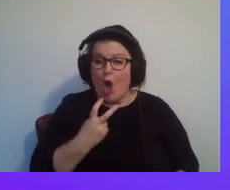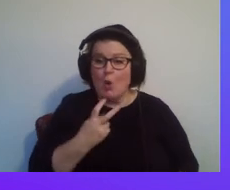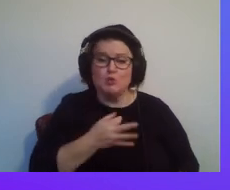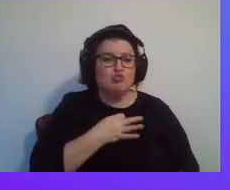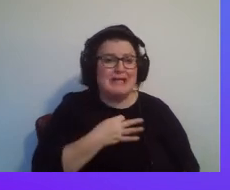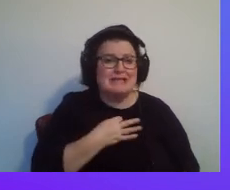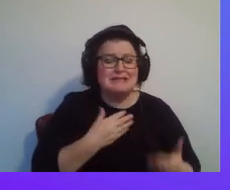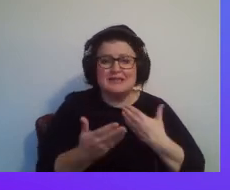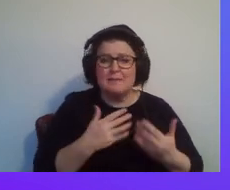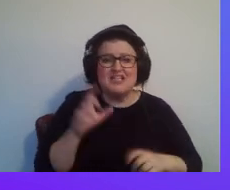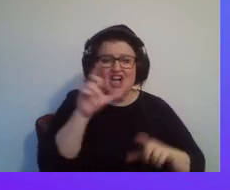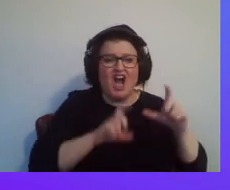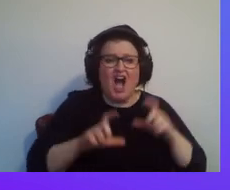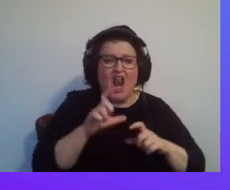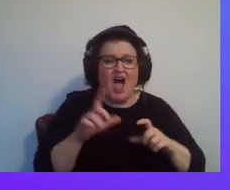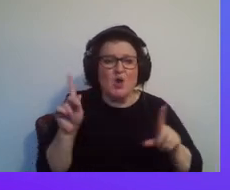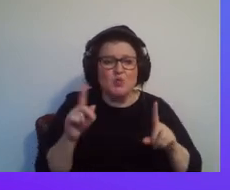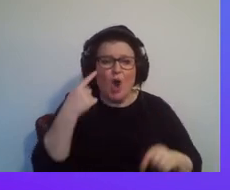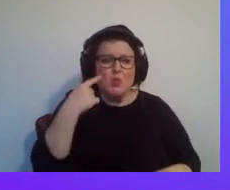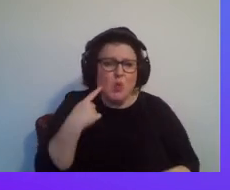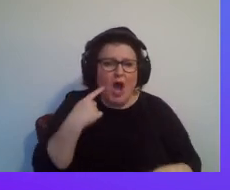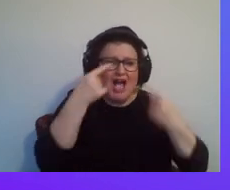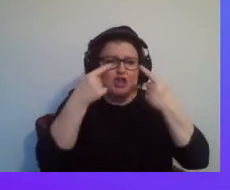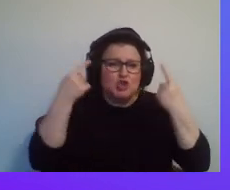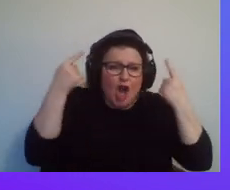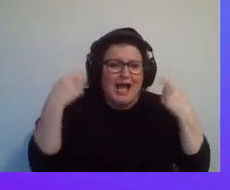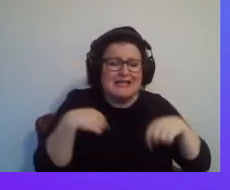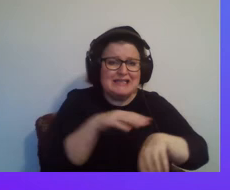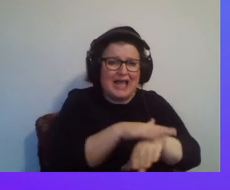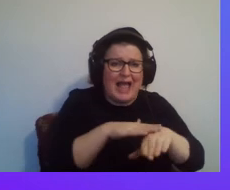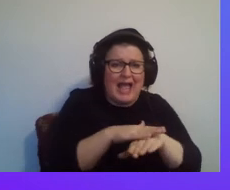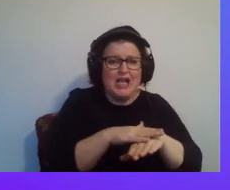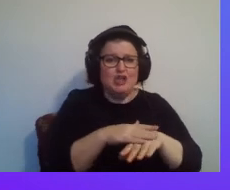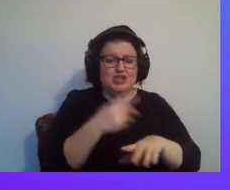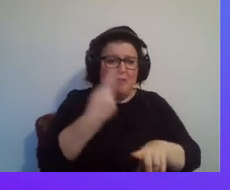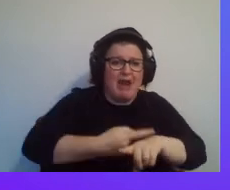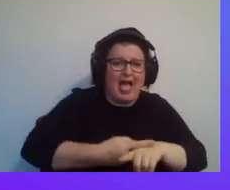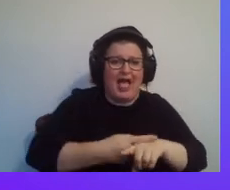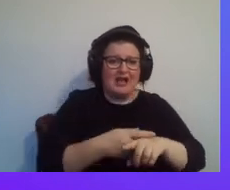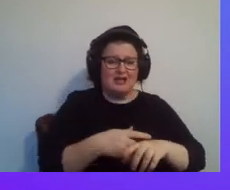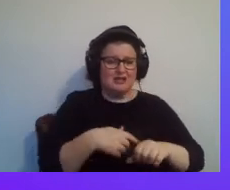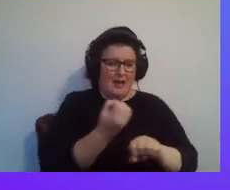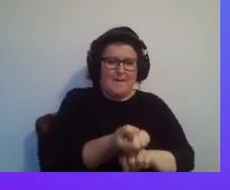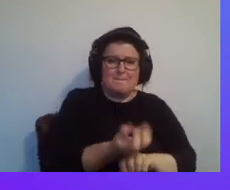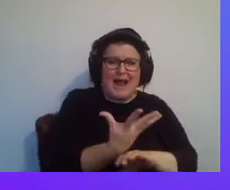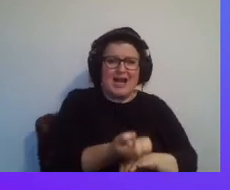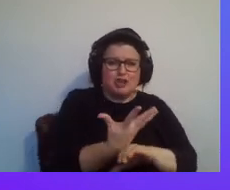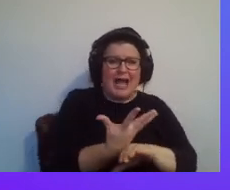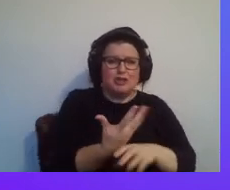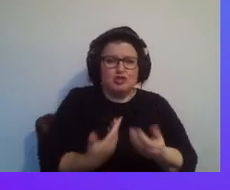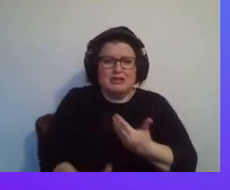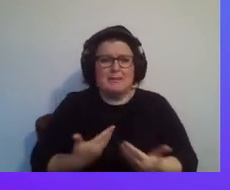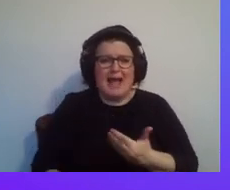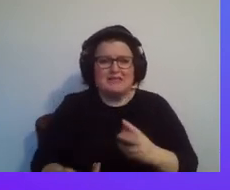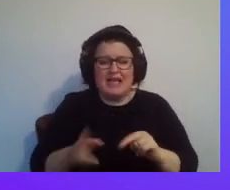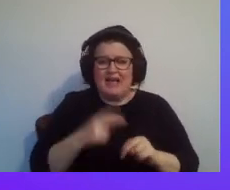Black, Chinese, white, Asian, Indian, right. Pakistani. If you're old, you're at risk. So